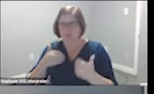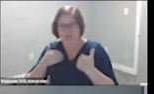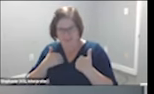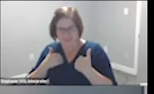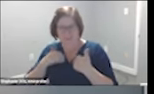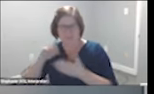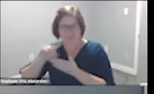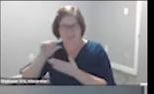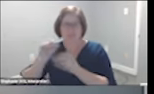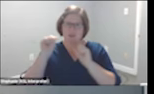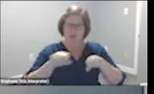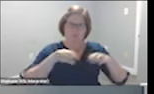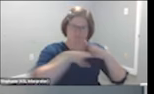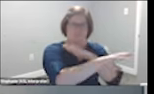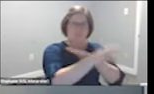these spaces.